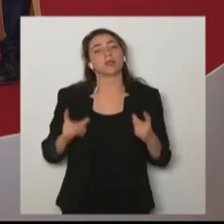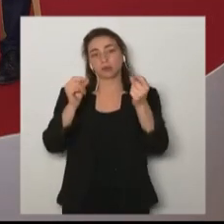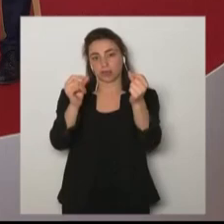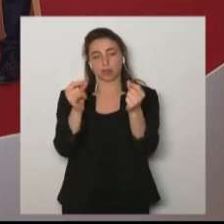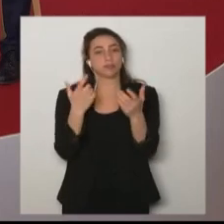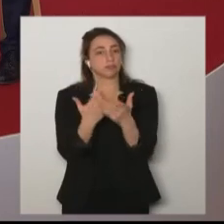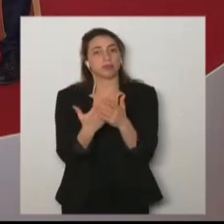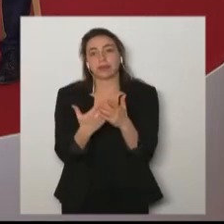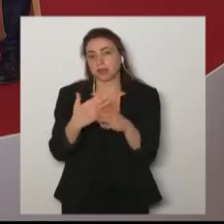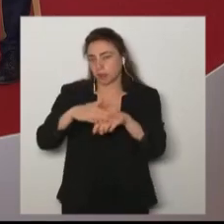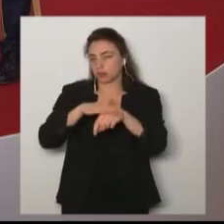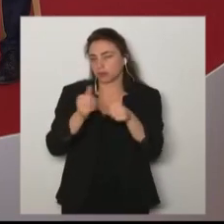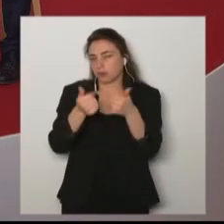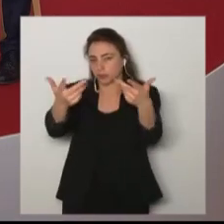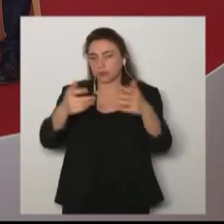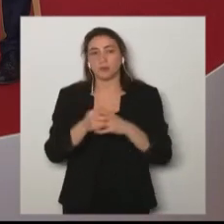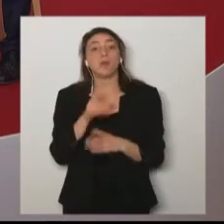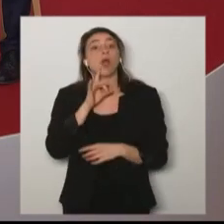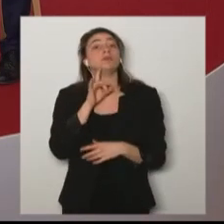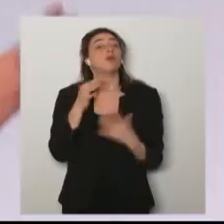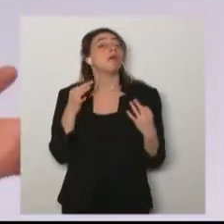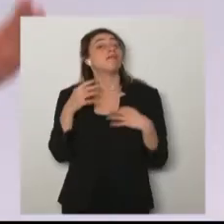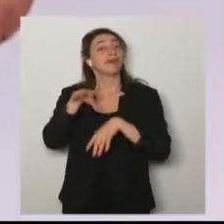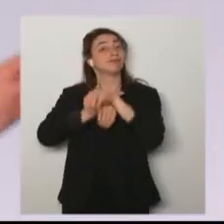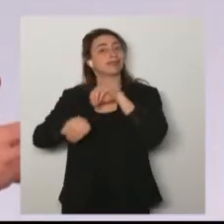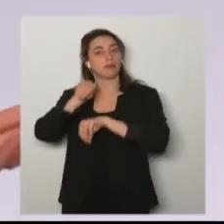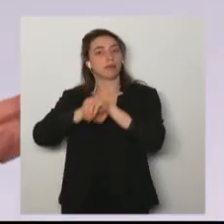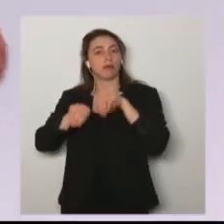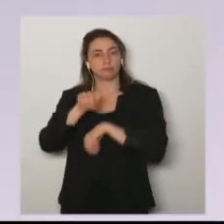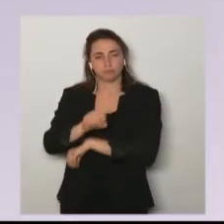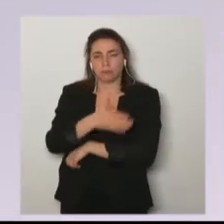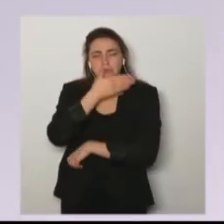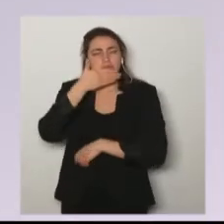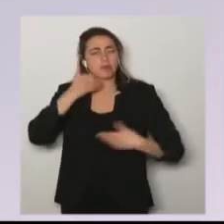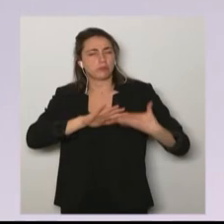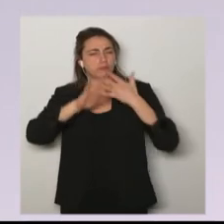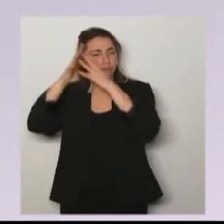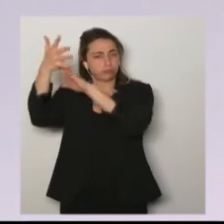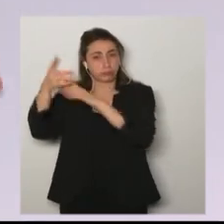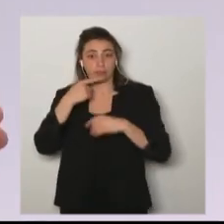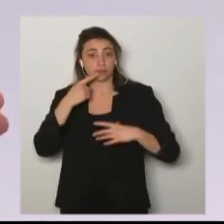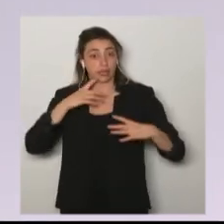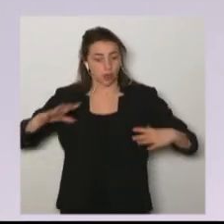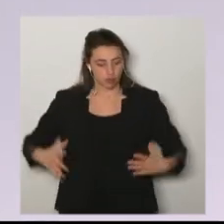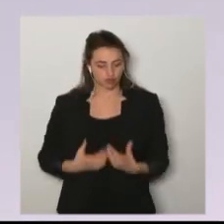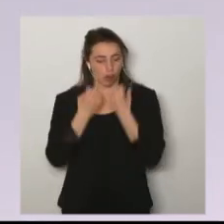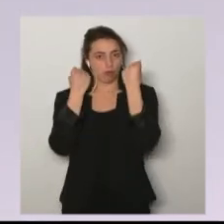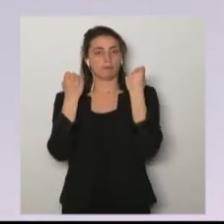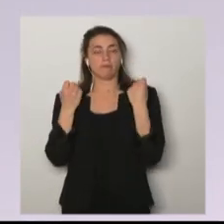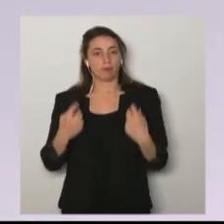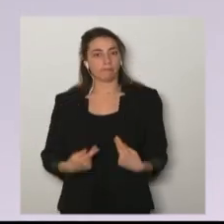better treatments, as we all know, the survival rates have increased tremendously. This is a good thing, of